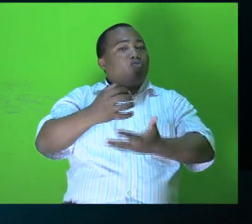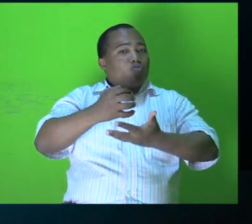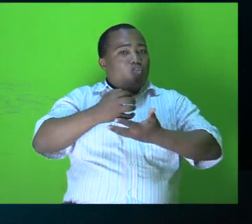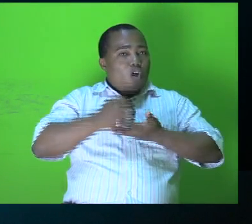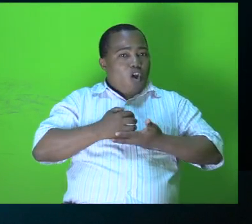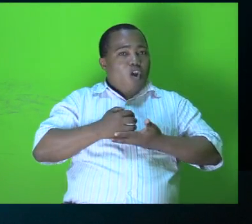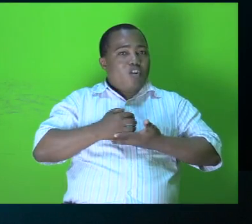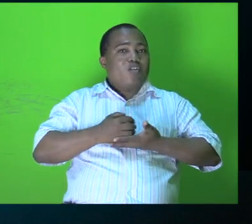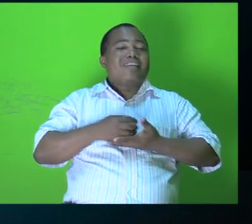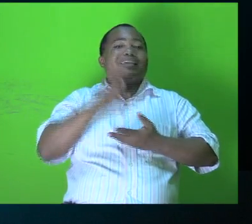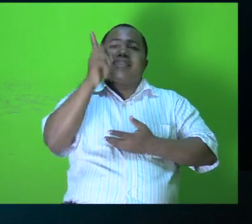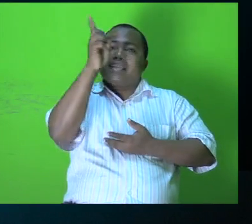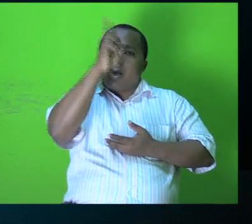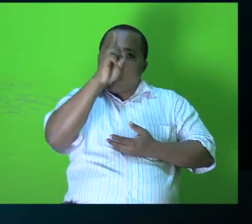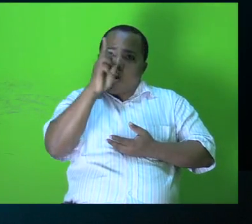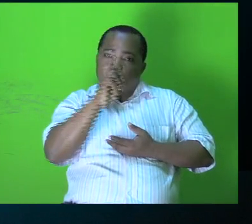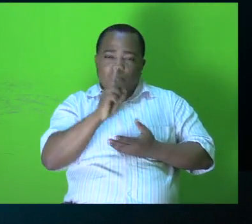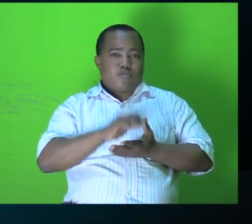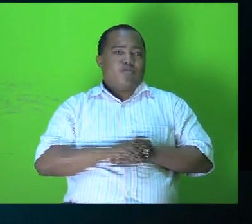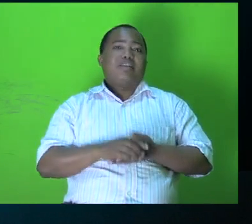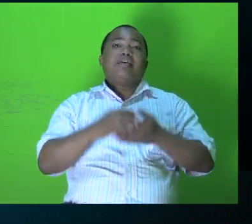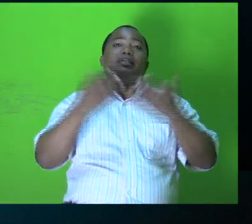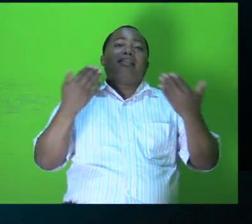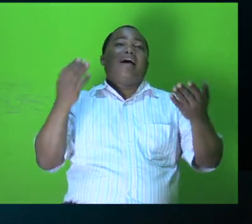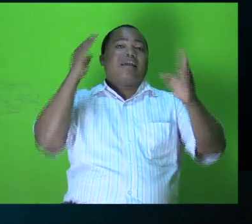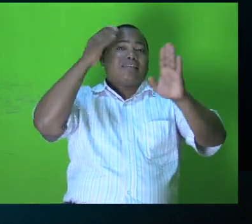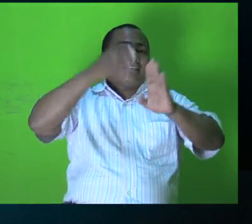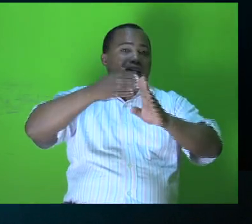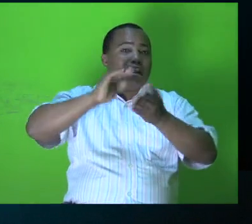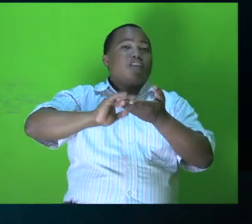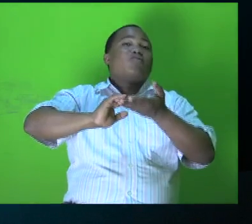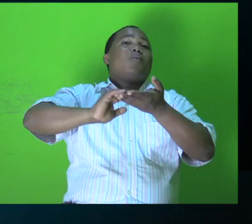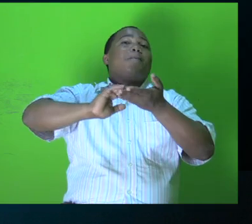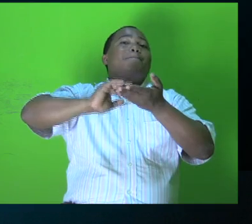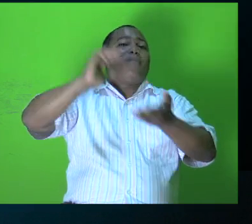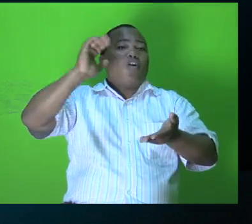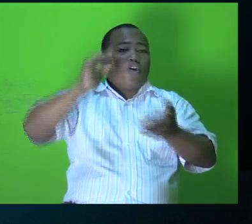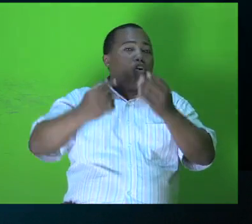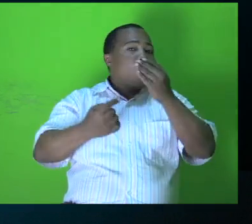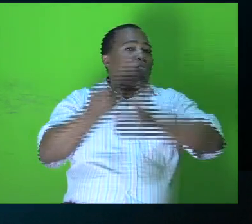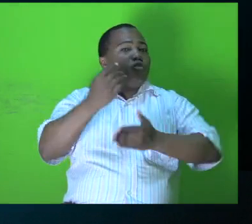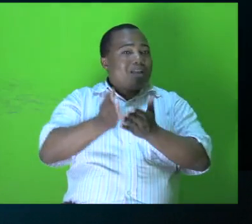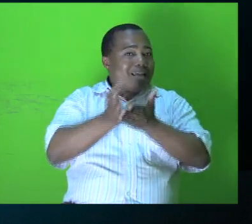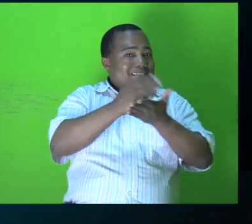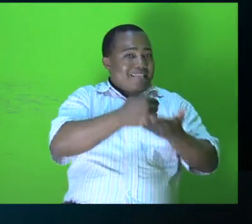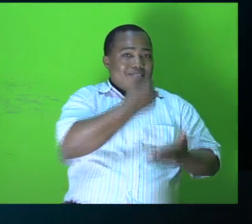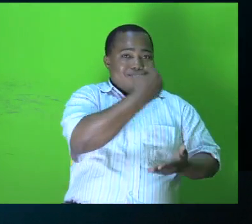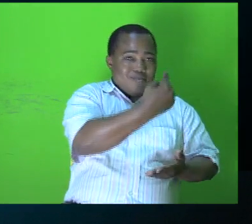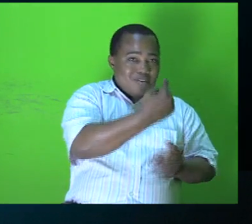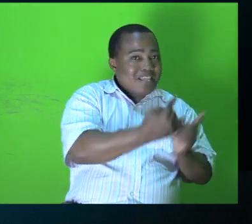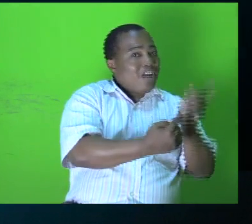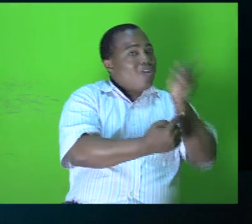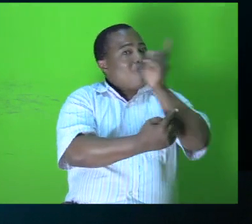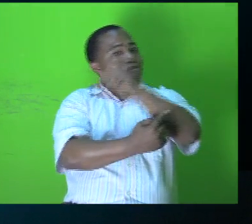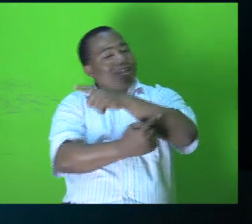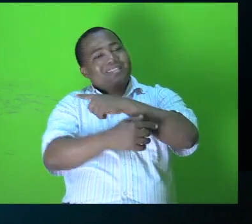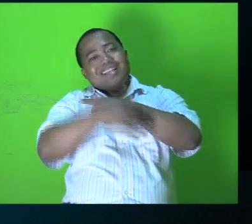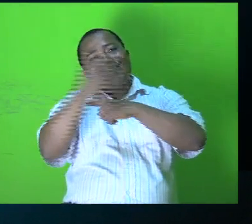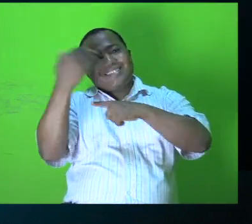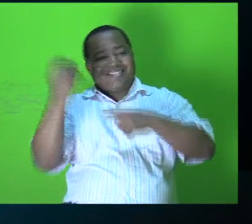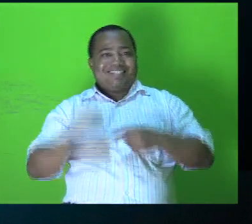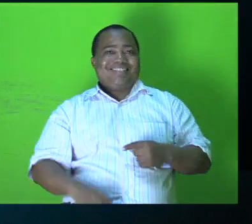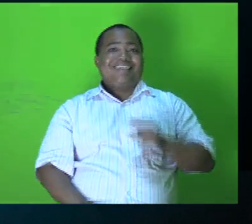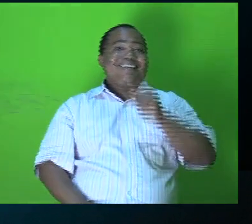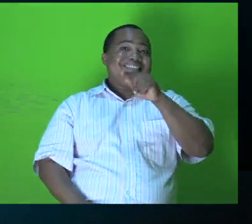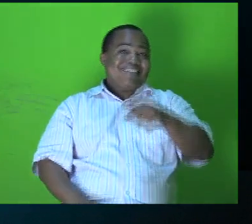the chromosomes so as to move from one place to another. And here